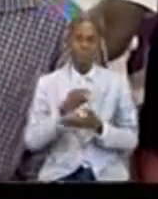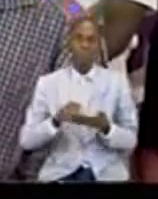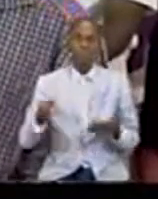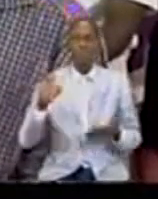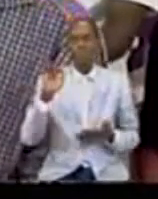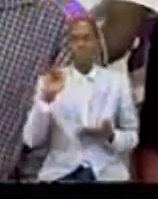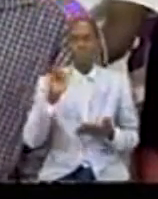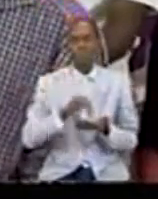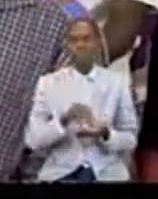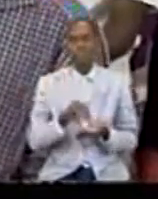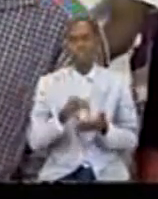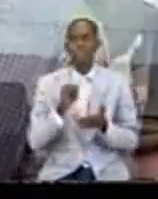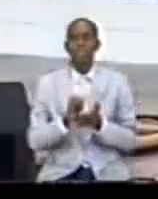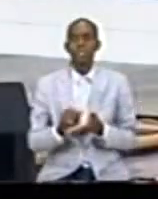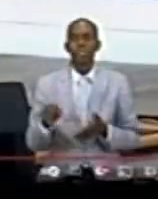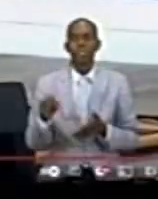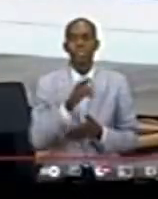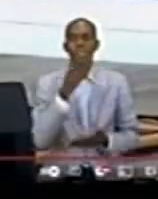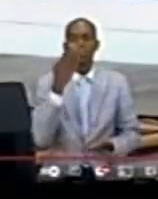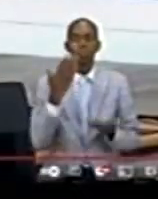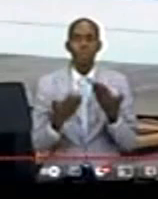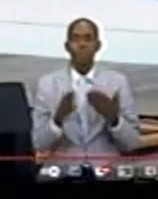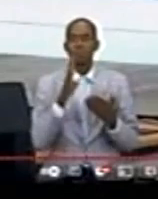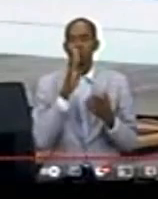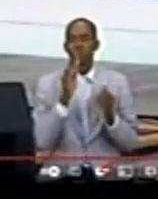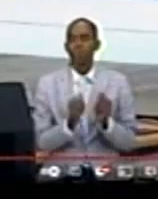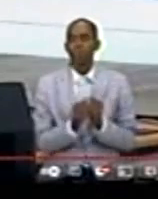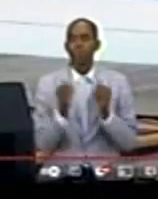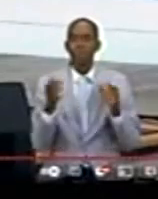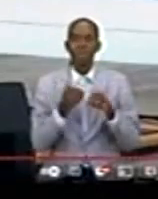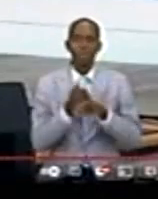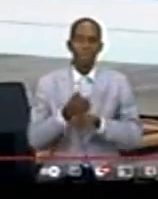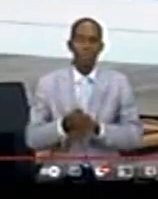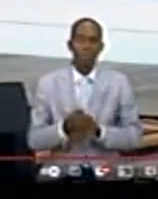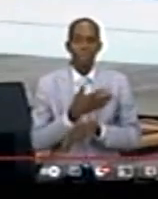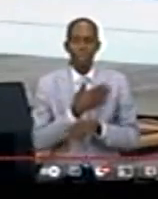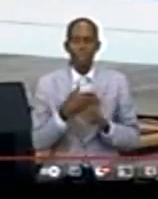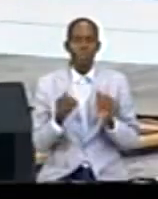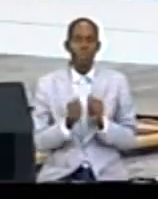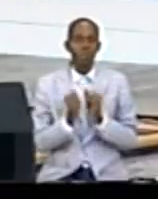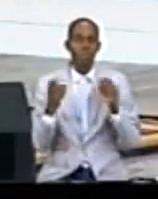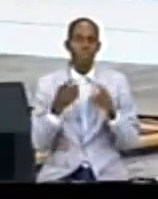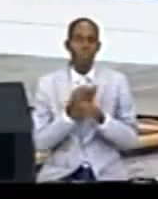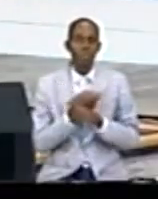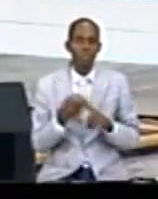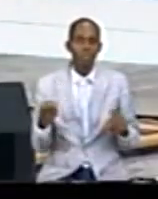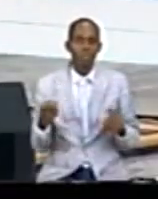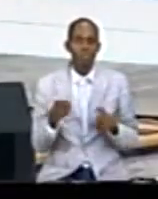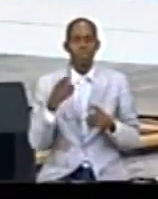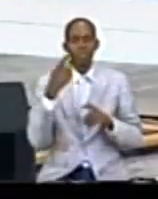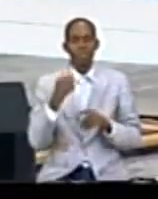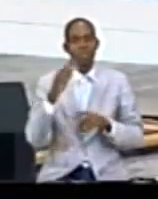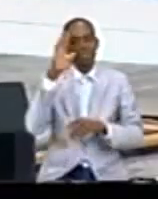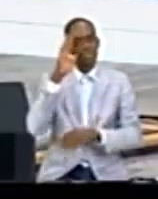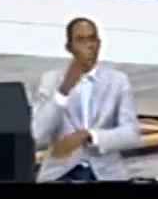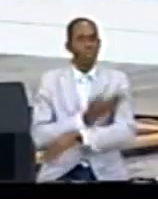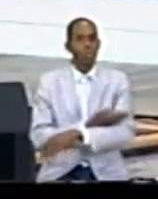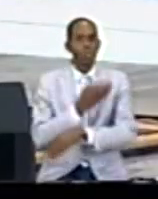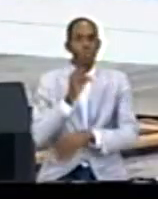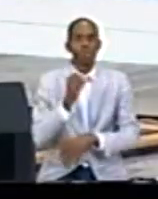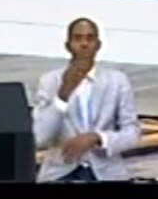again. That she may be blameless and harmless, the sons of